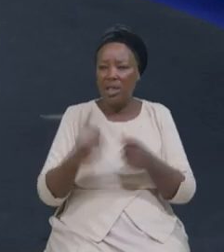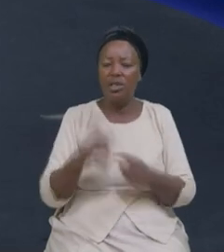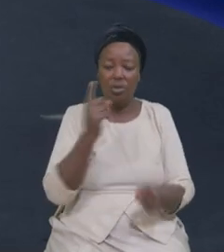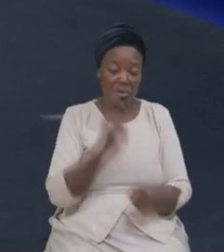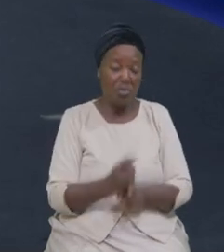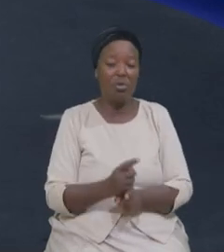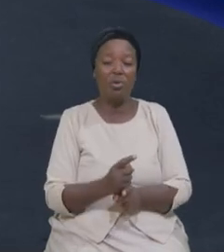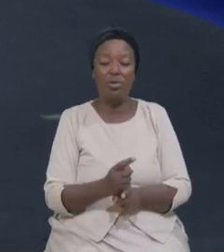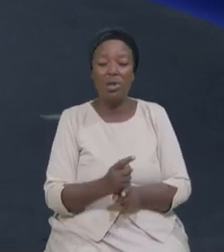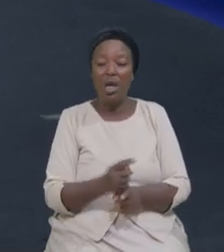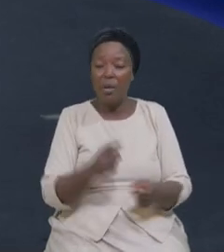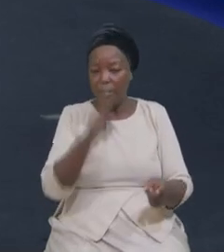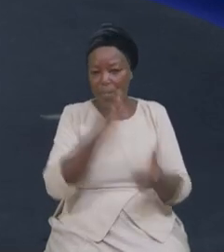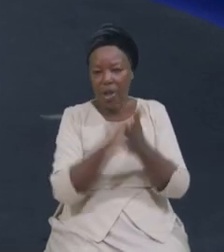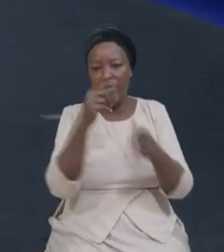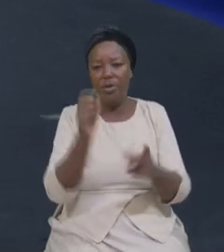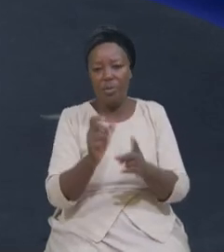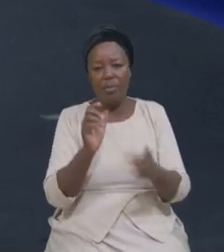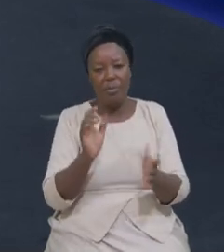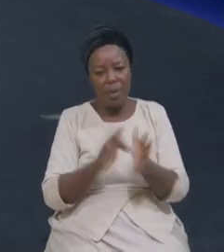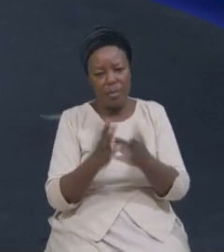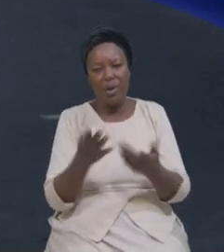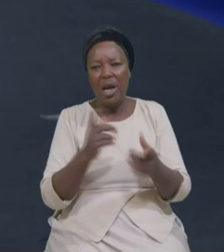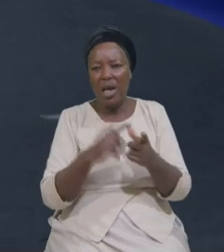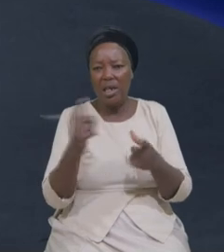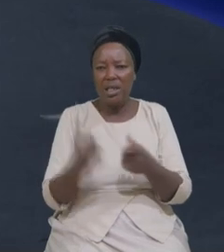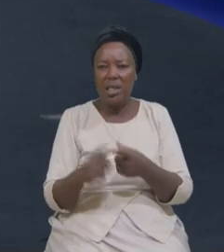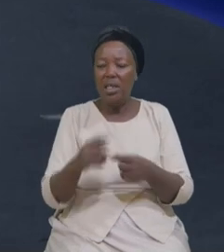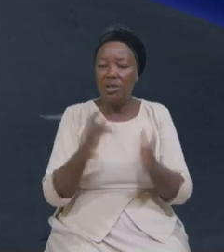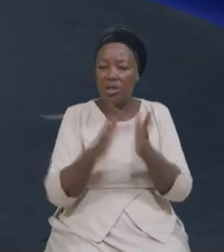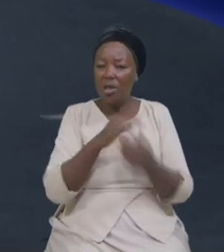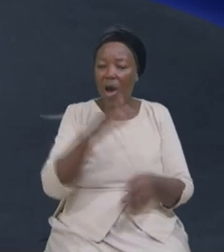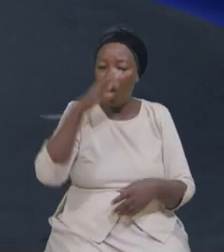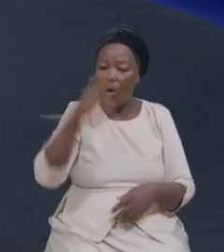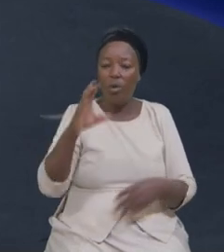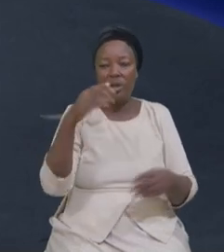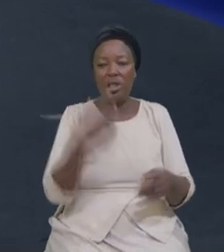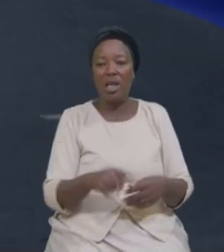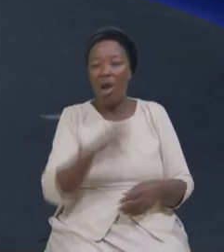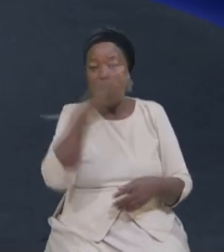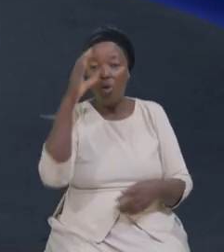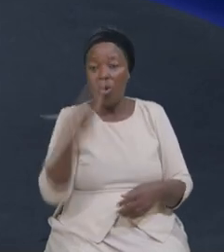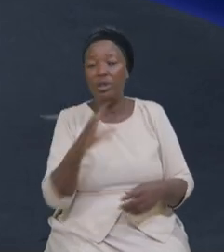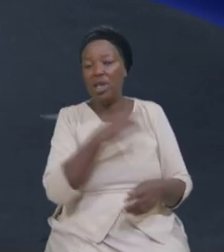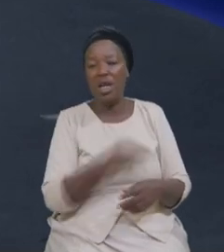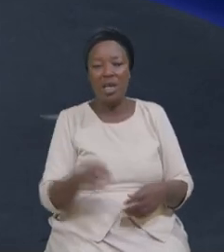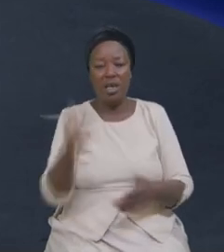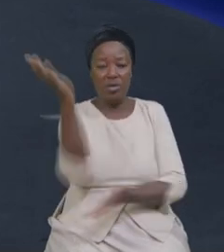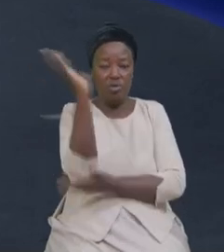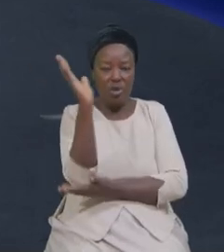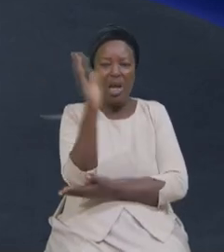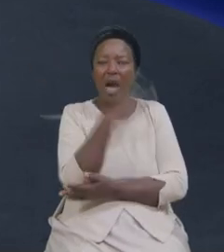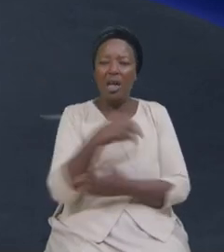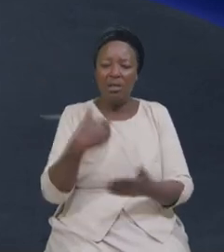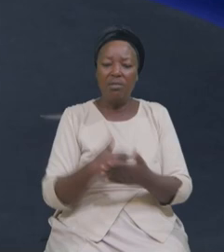done. He cursed the tree, the barren tree. And then the following day, they saw that fulfilled. It